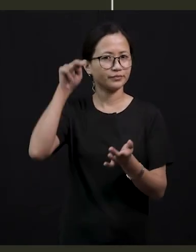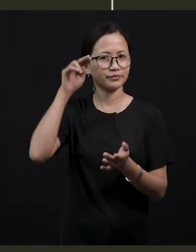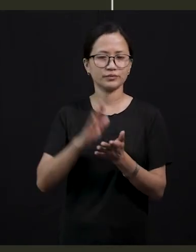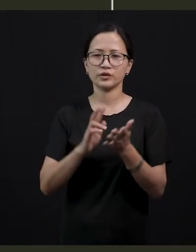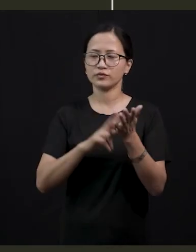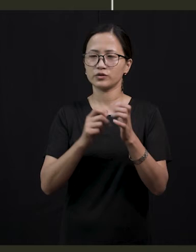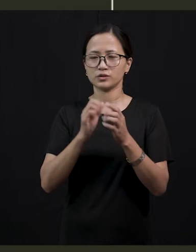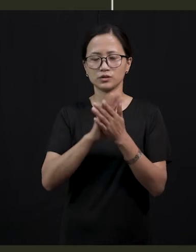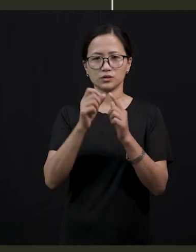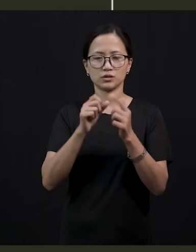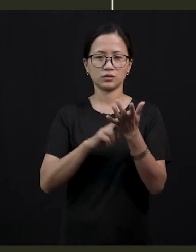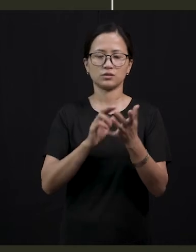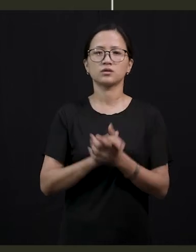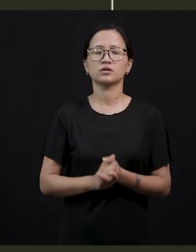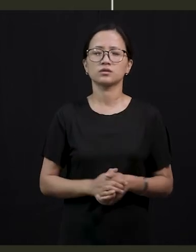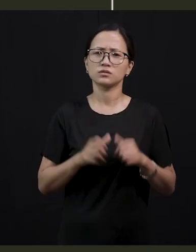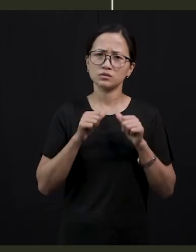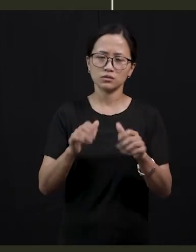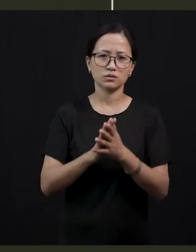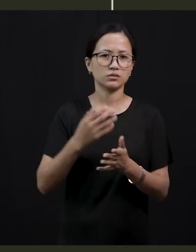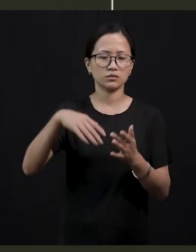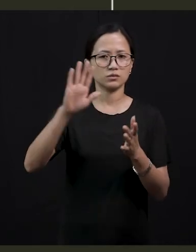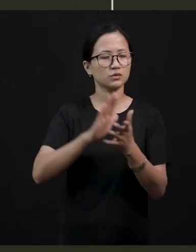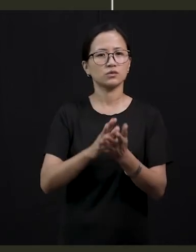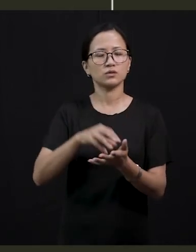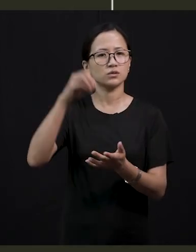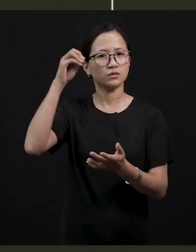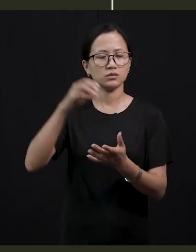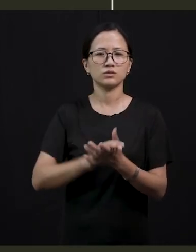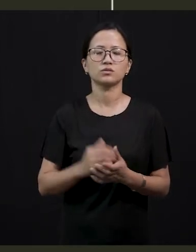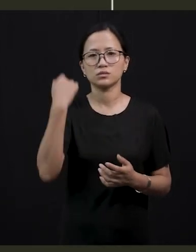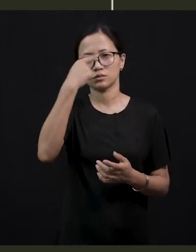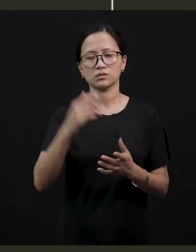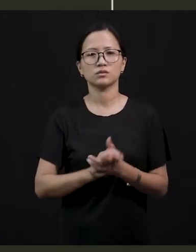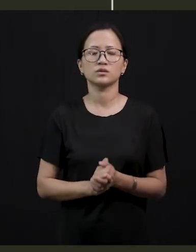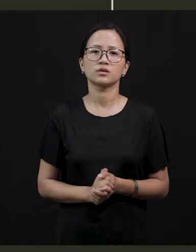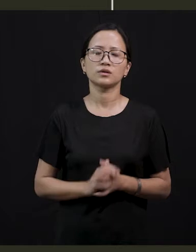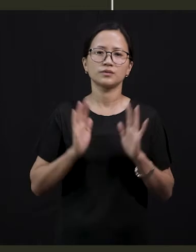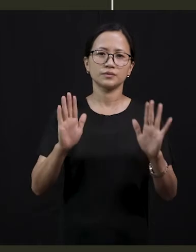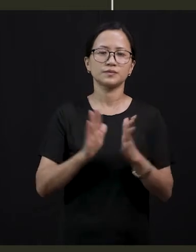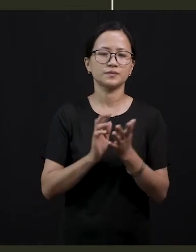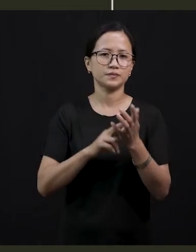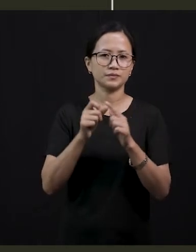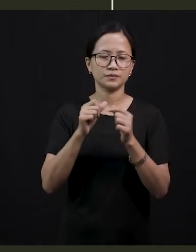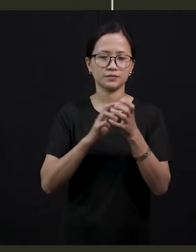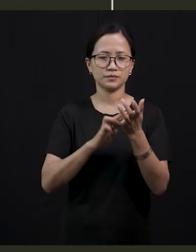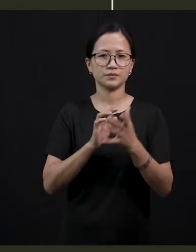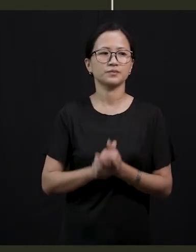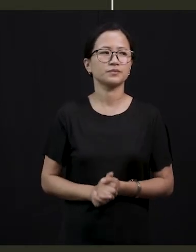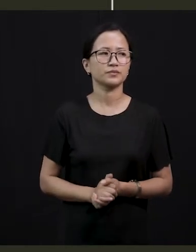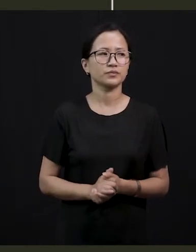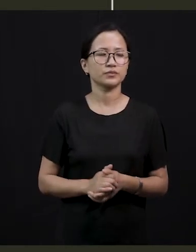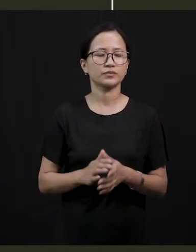have Vidhan Parishad, but we are still going to learn for other states who have these Vidhan Parishad. So I told you that in